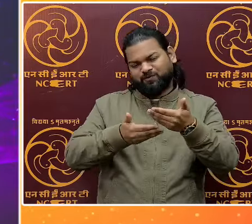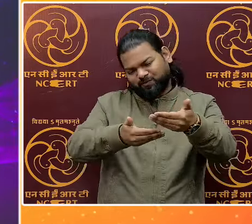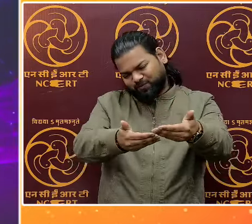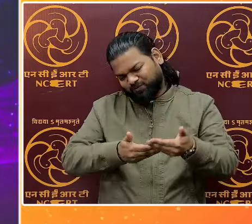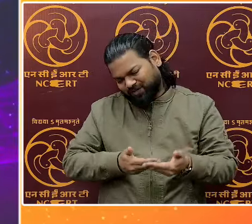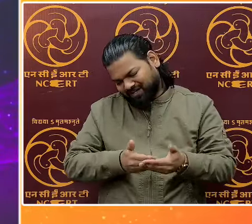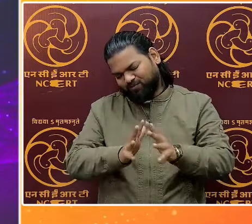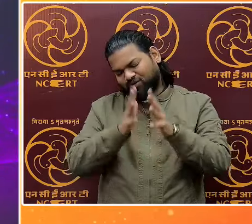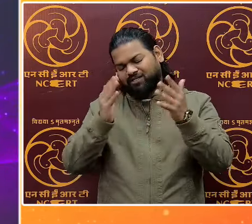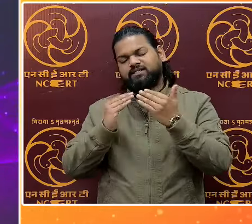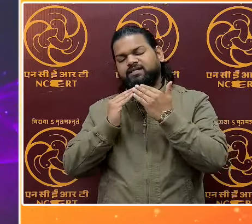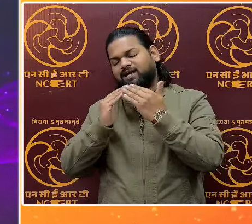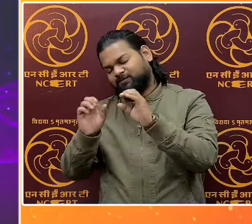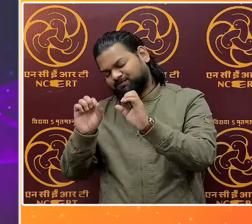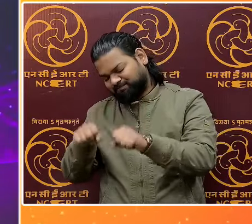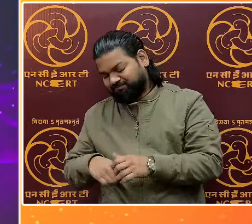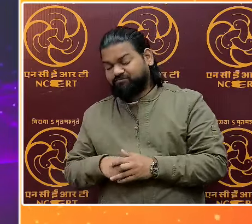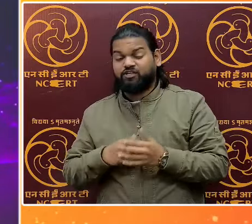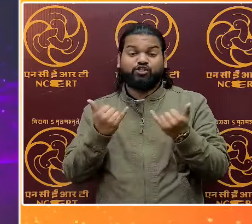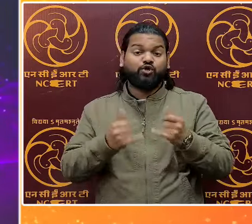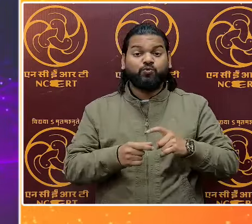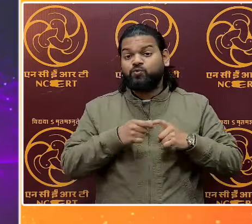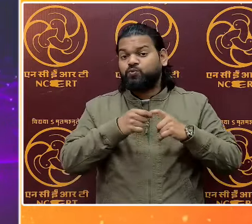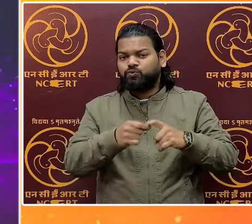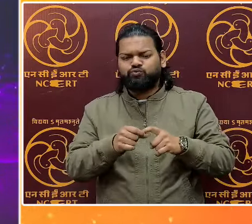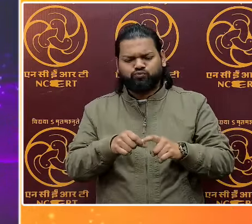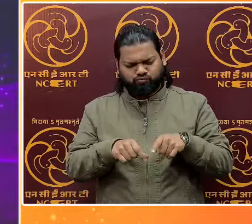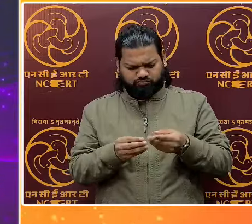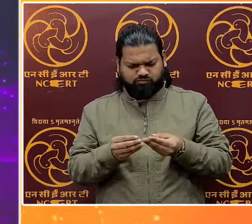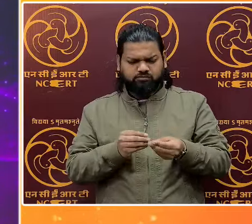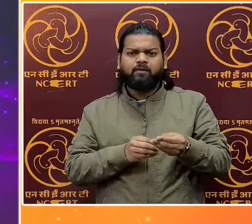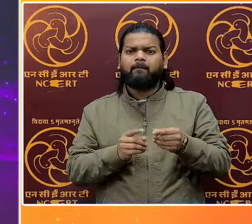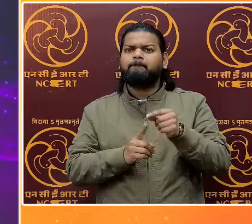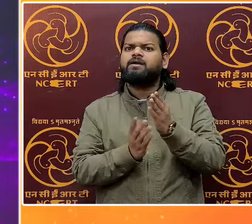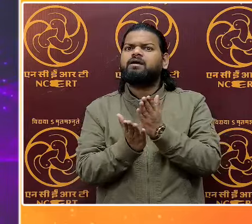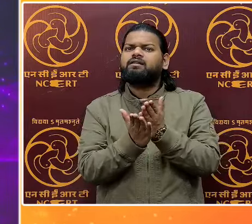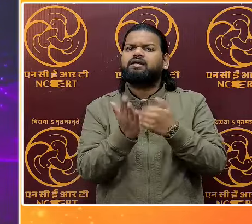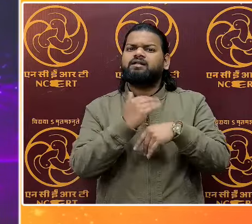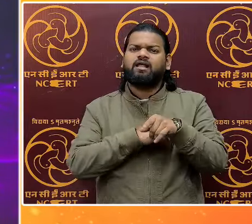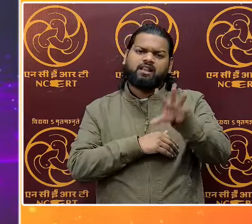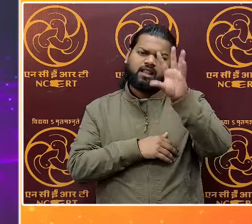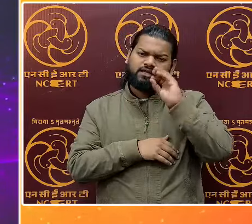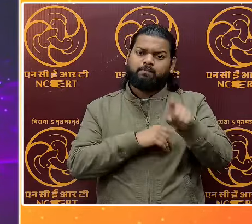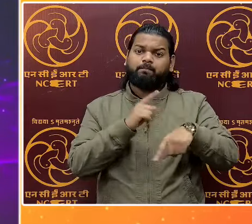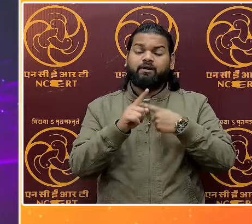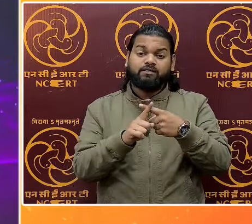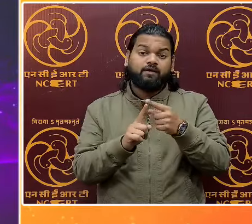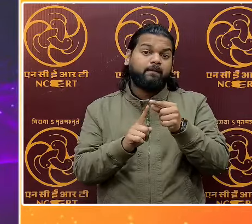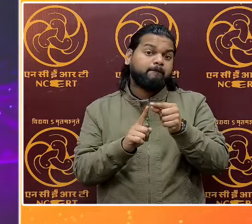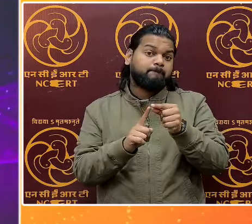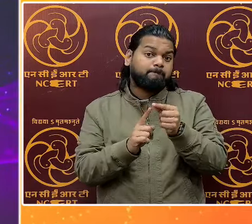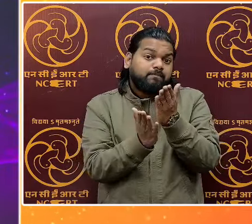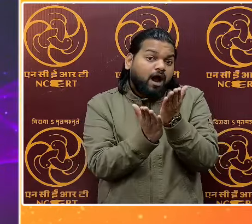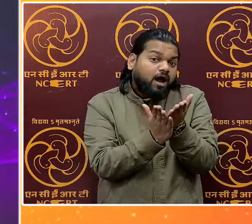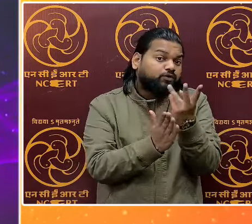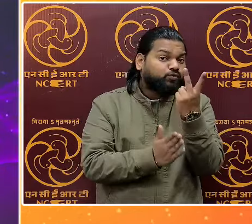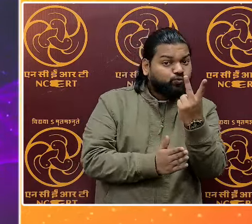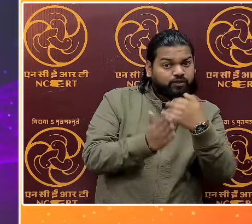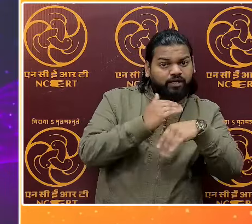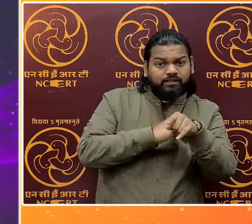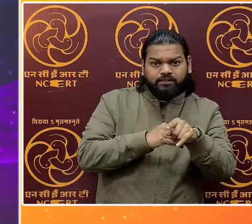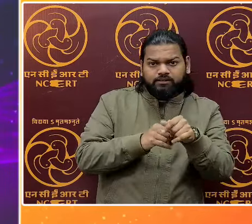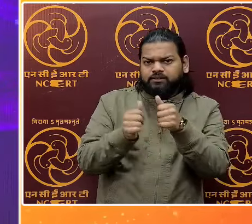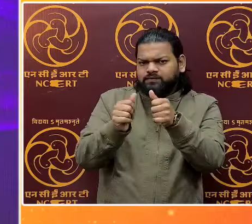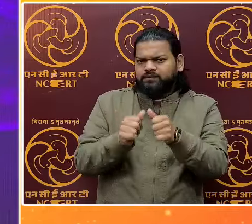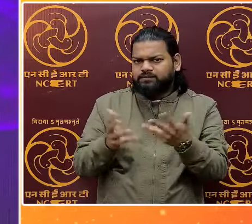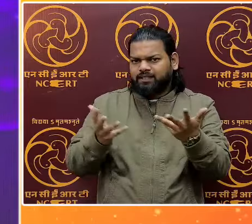is, yes, the question is what we learn in part 1 and what are the learning outcomes for part 2 we have. Okay, so we'll quickly